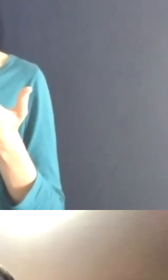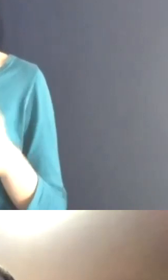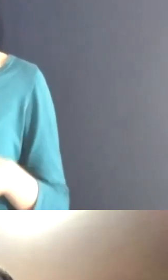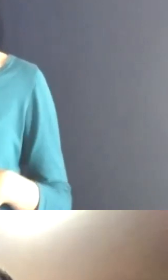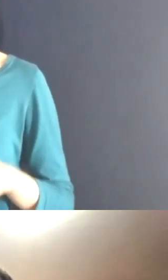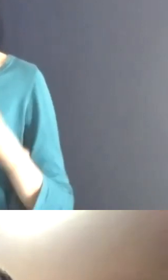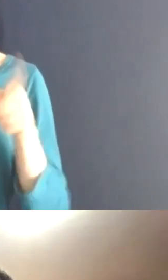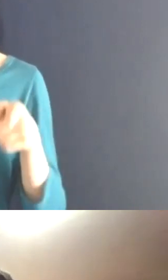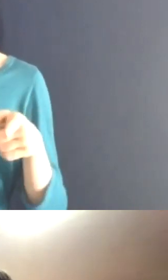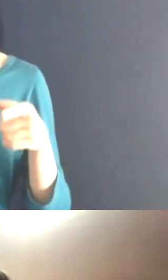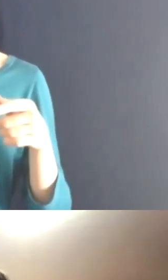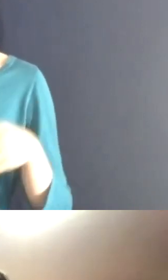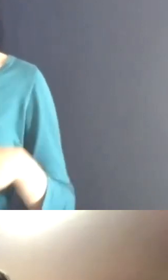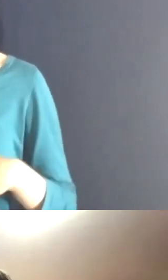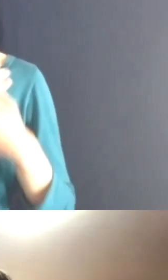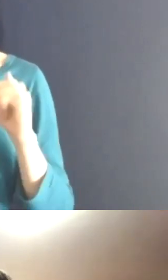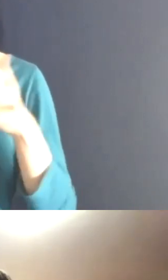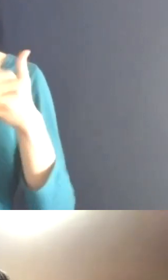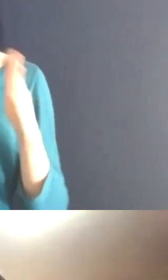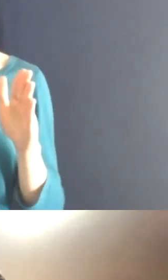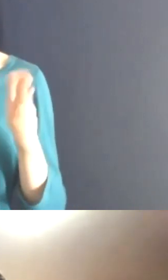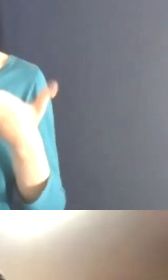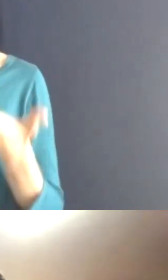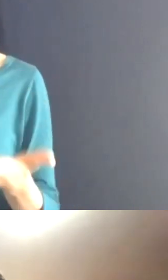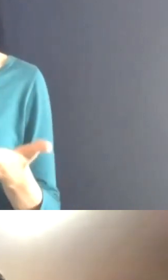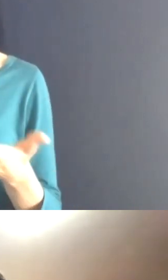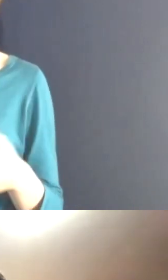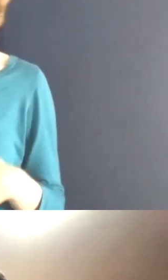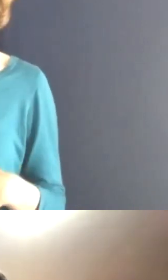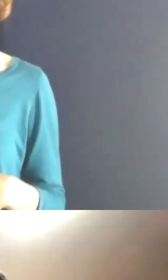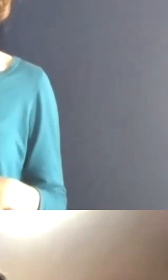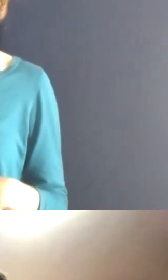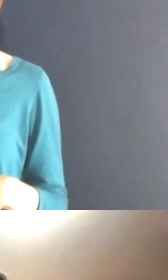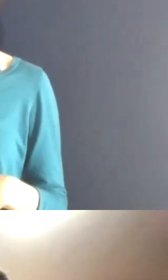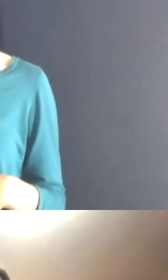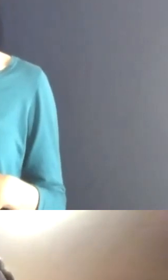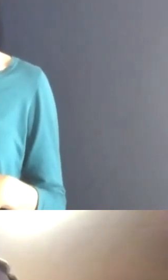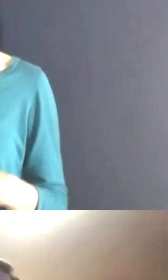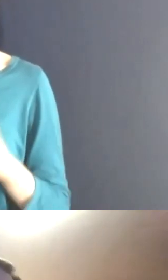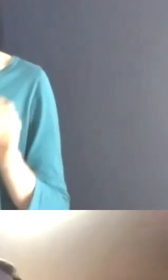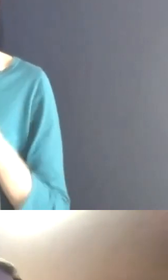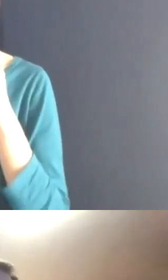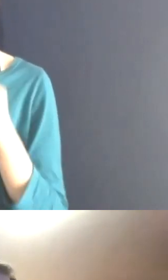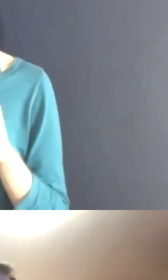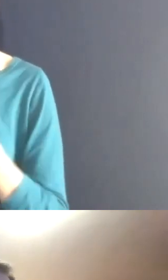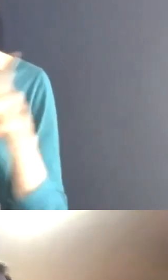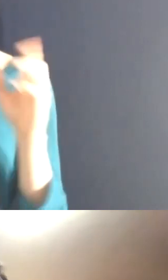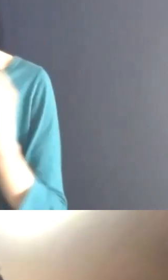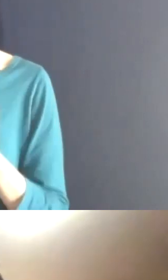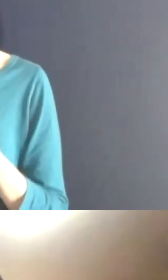the same room. Yep. And I'm sure Stacy can fill you in on how that worked and how that's been adapted over